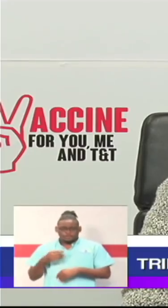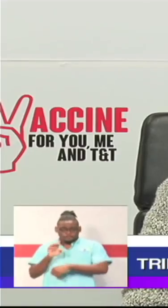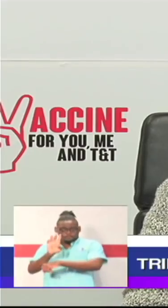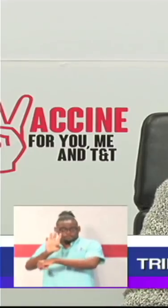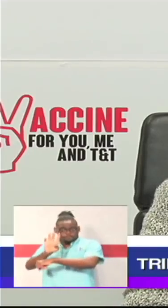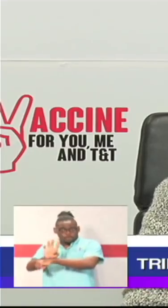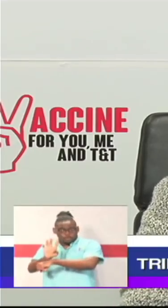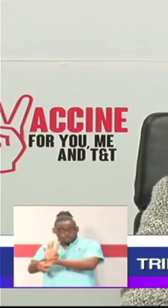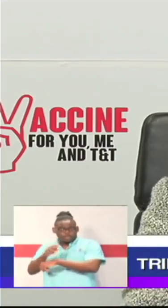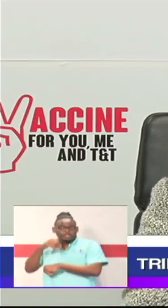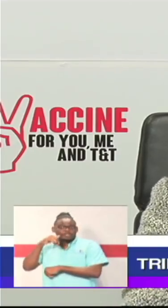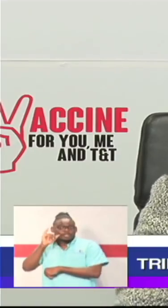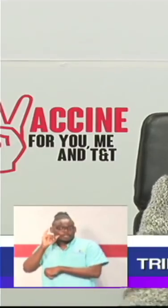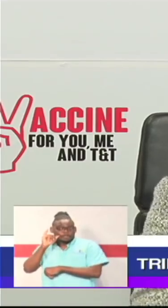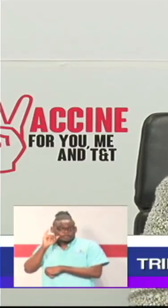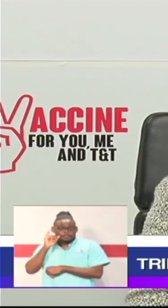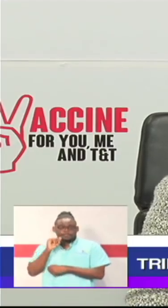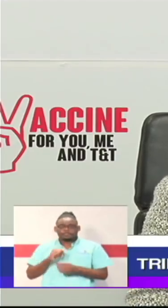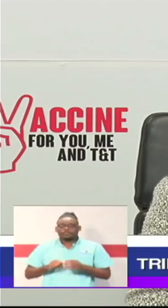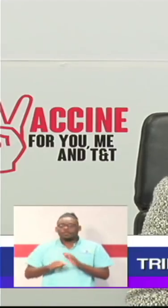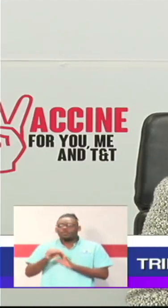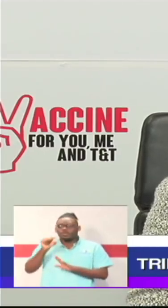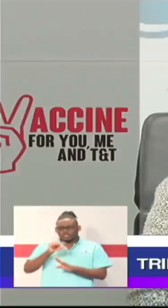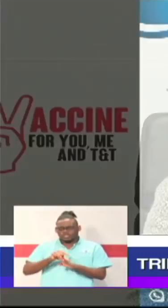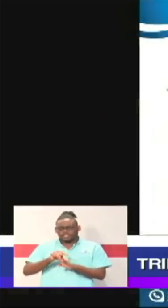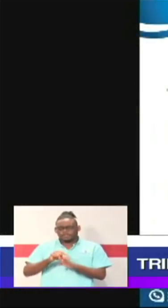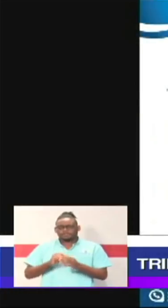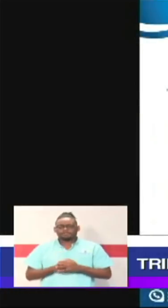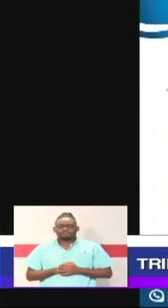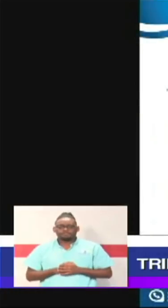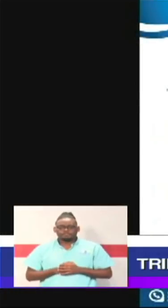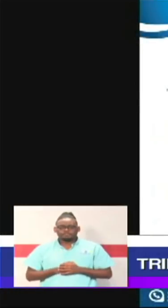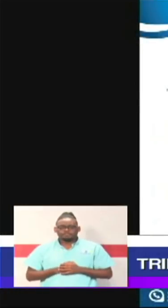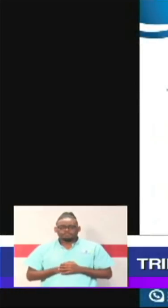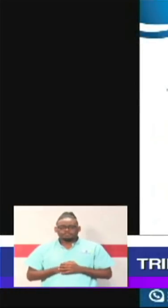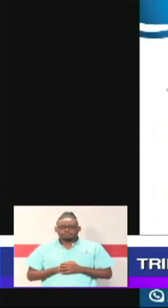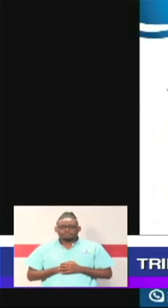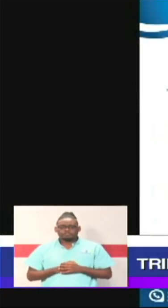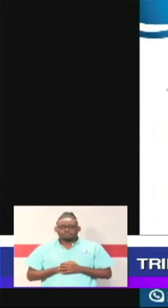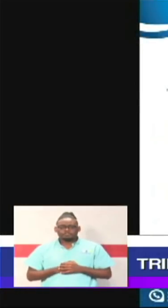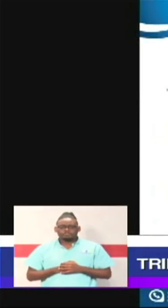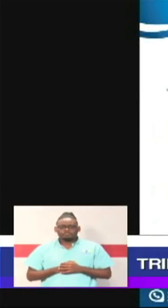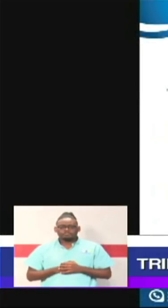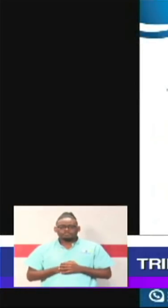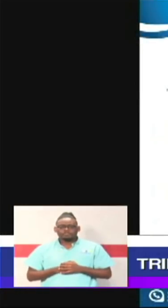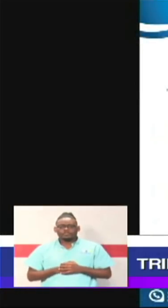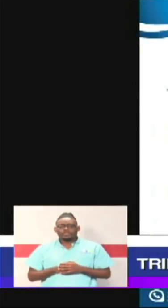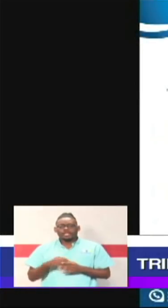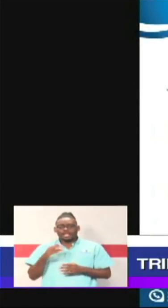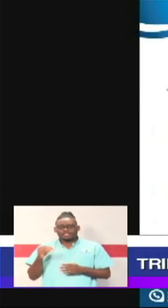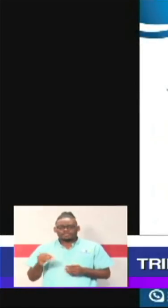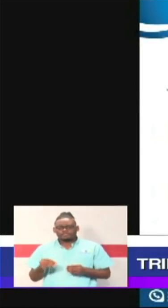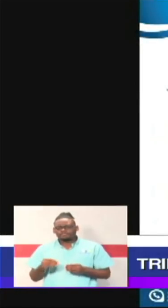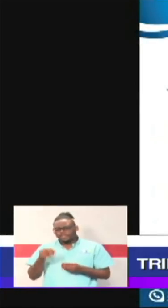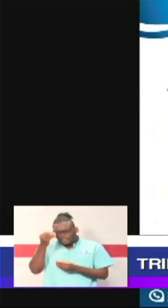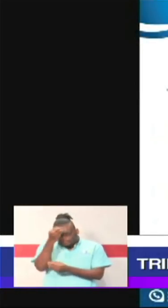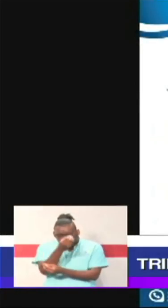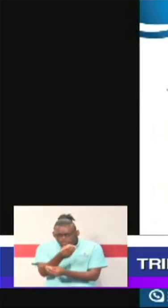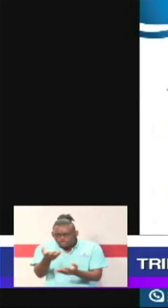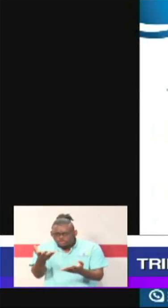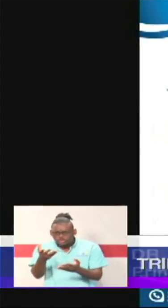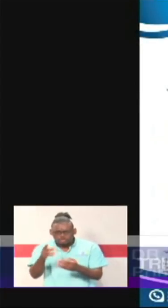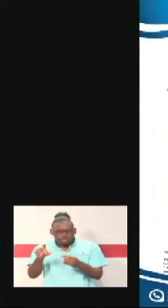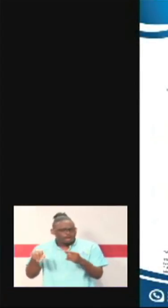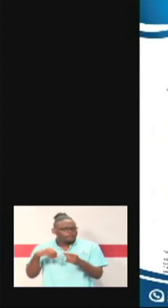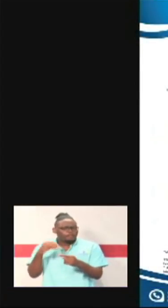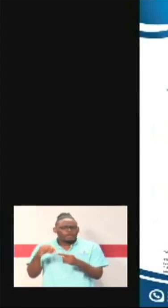August 2021, and that's media release 833. And I'd also like to present an update on the status of the facilities in the